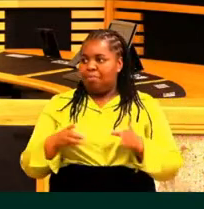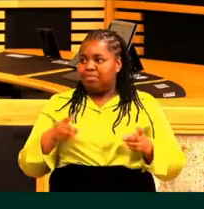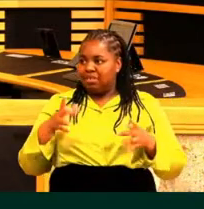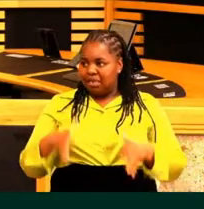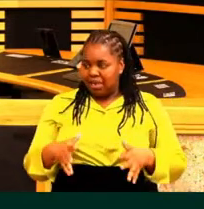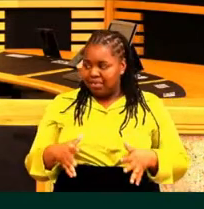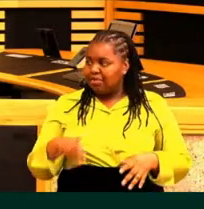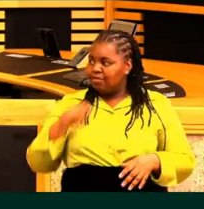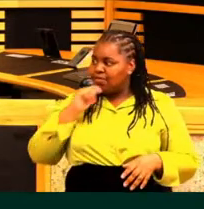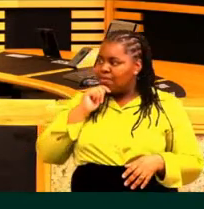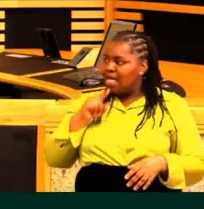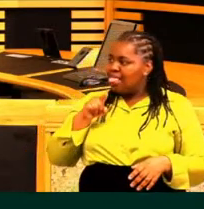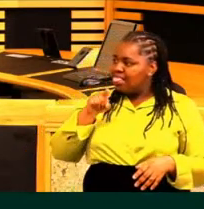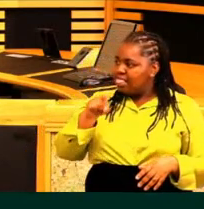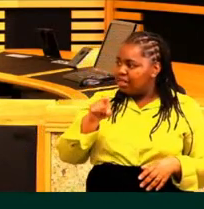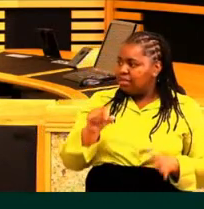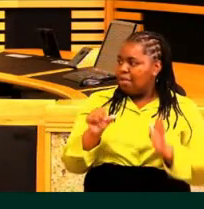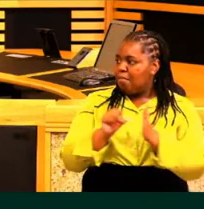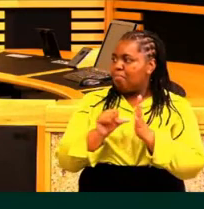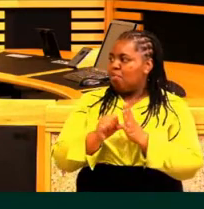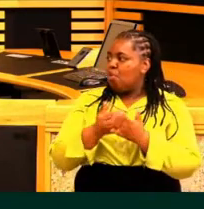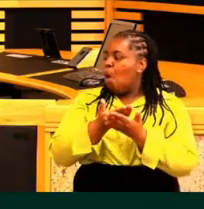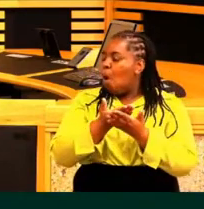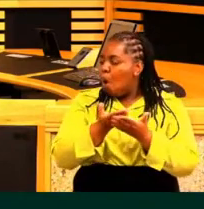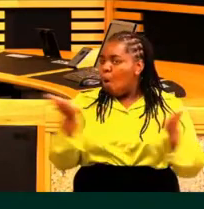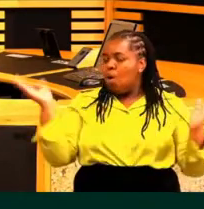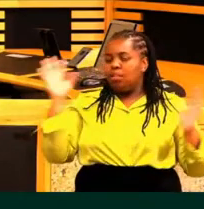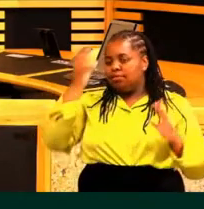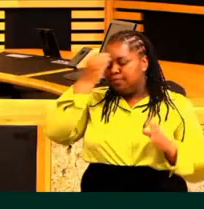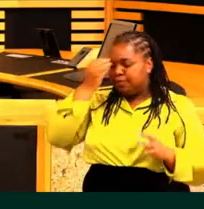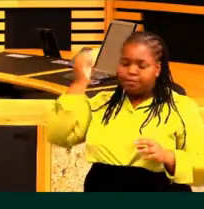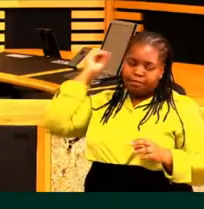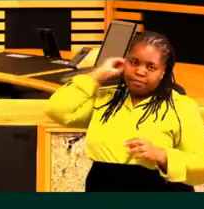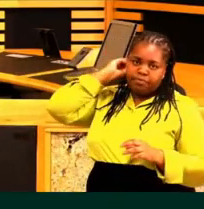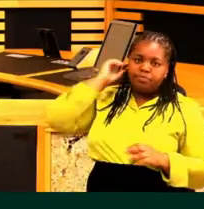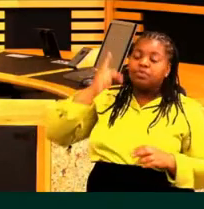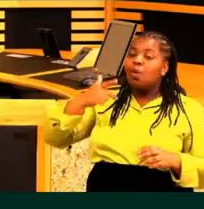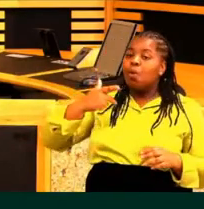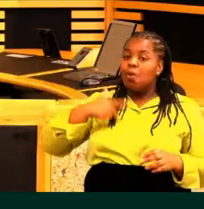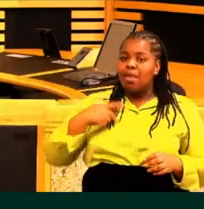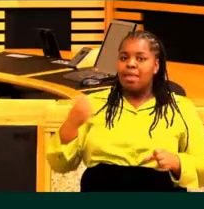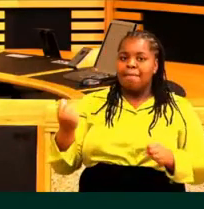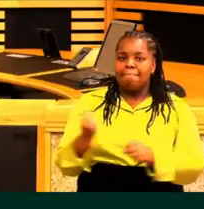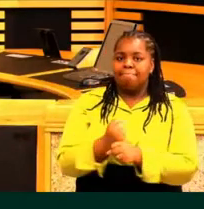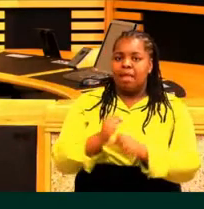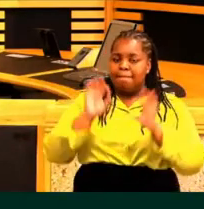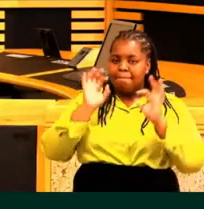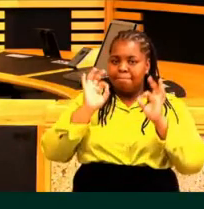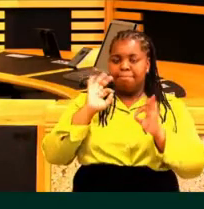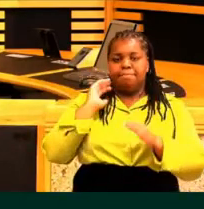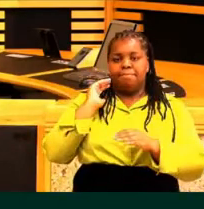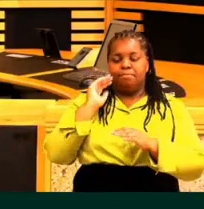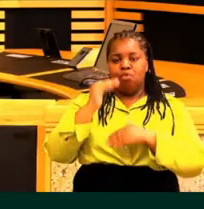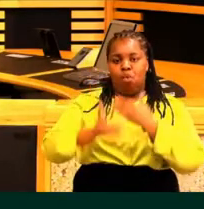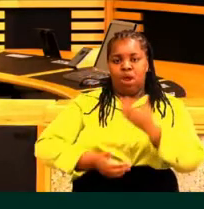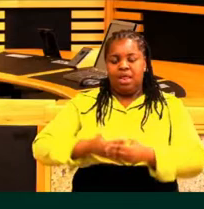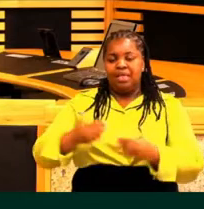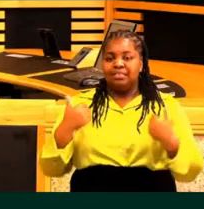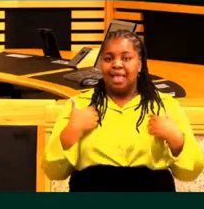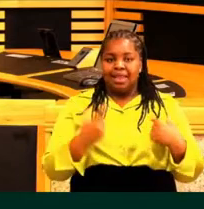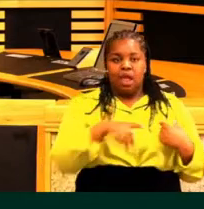which is important for everyone to acknowledge that we have made tremendous progress post 1994